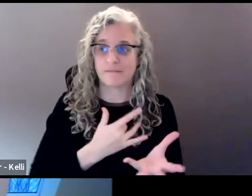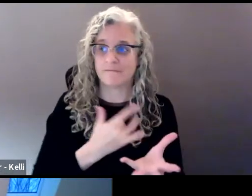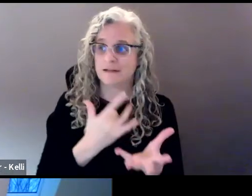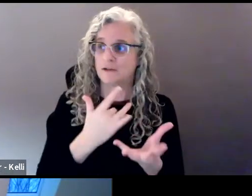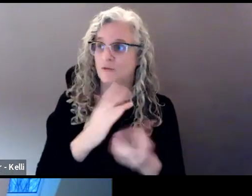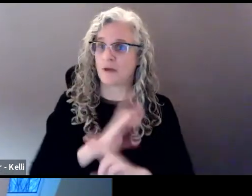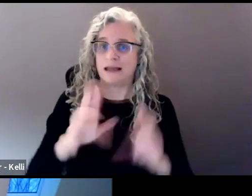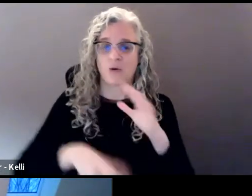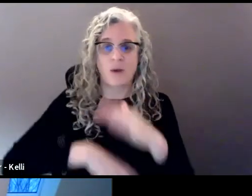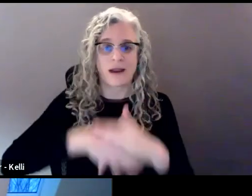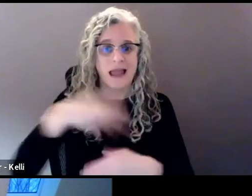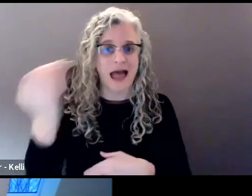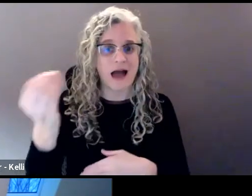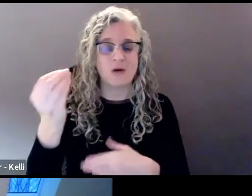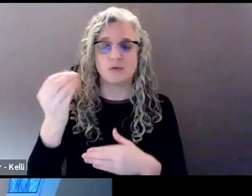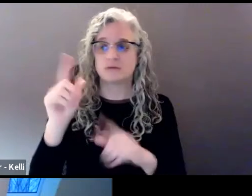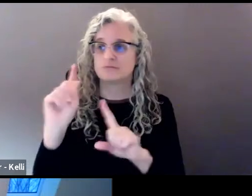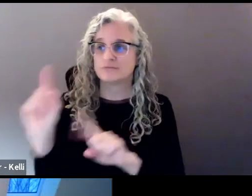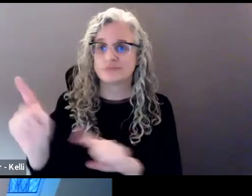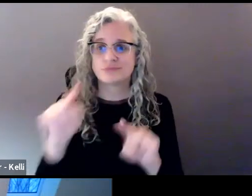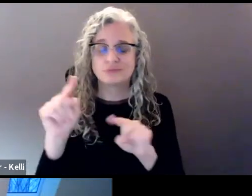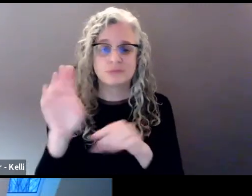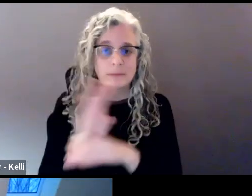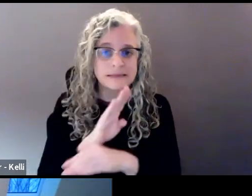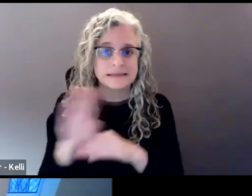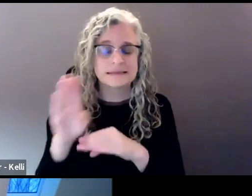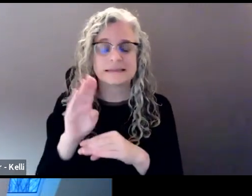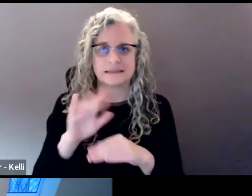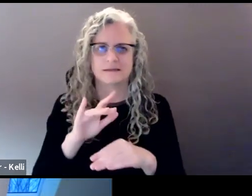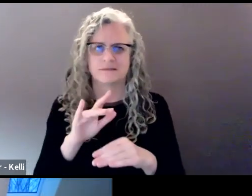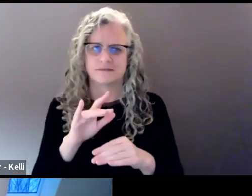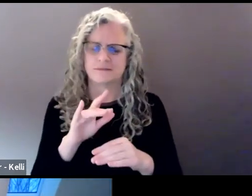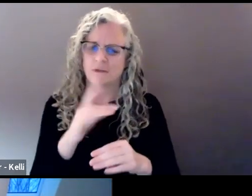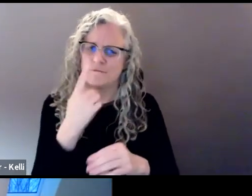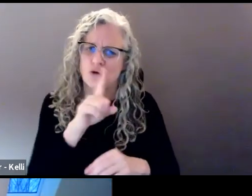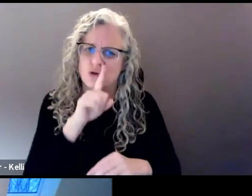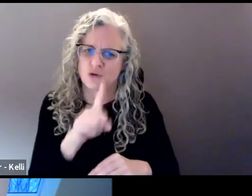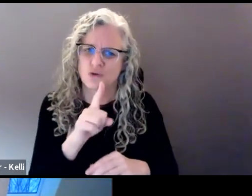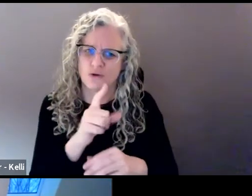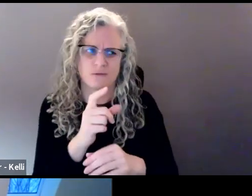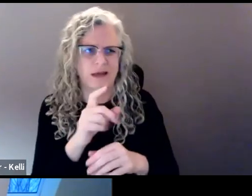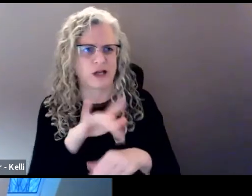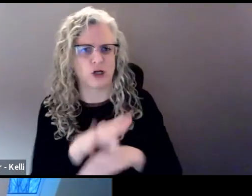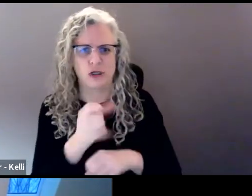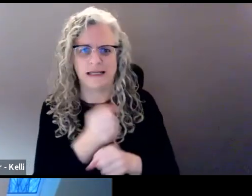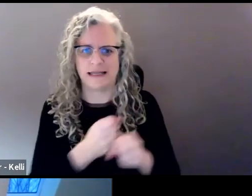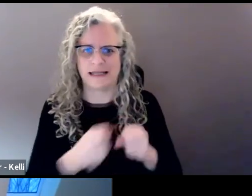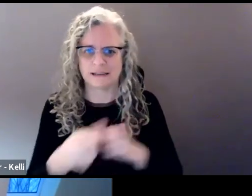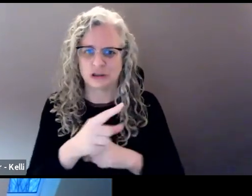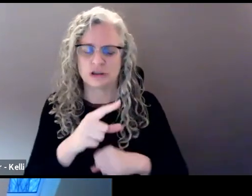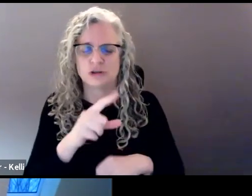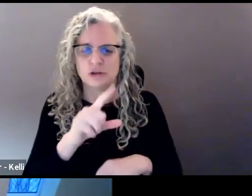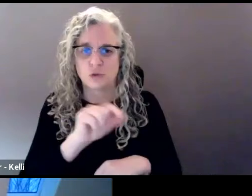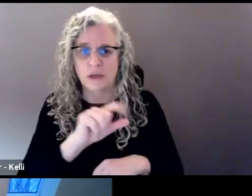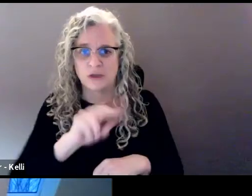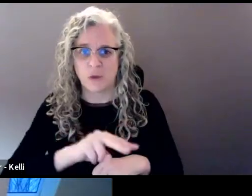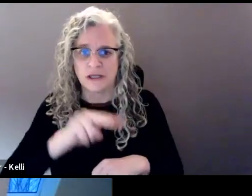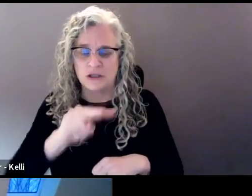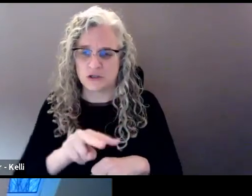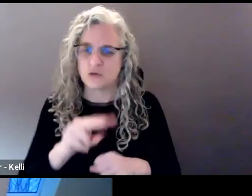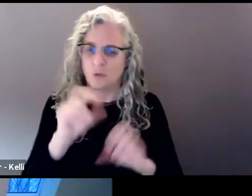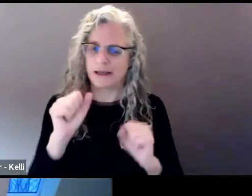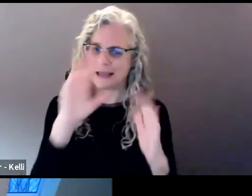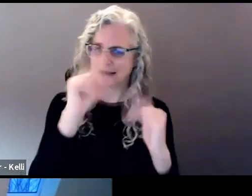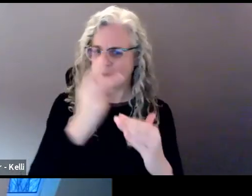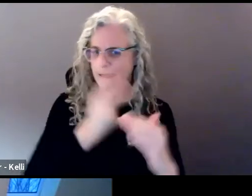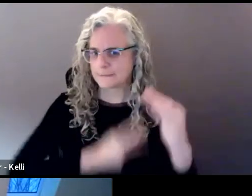by early in calendar year 2022, it is not unreasonable to assume that ridership will return and grow if the station